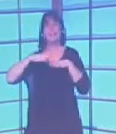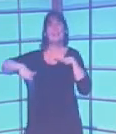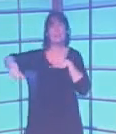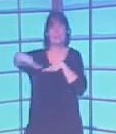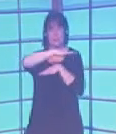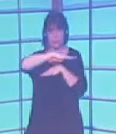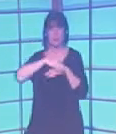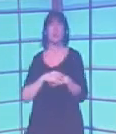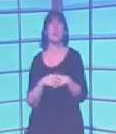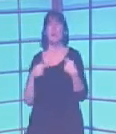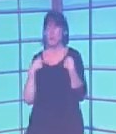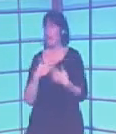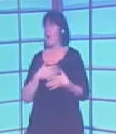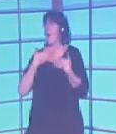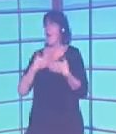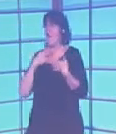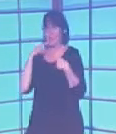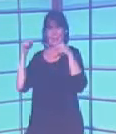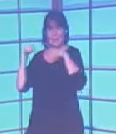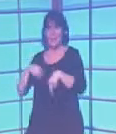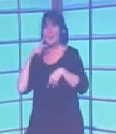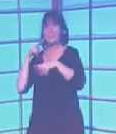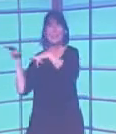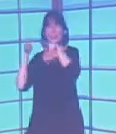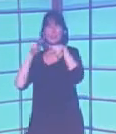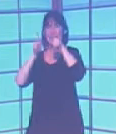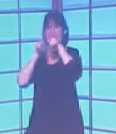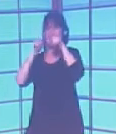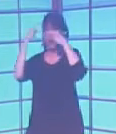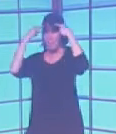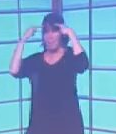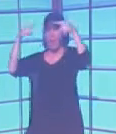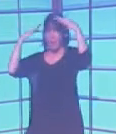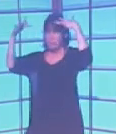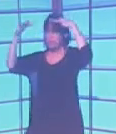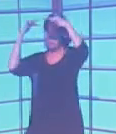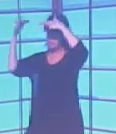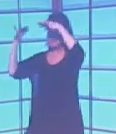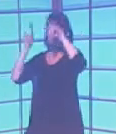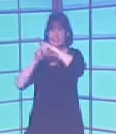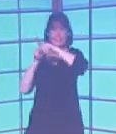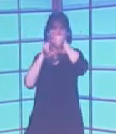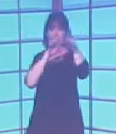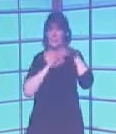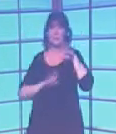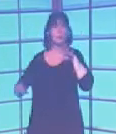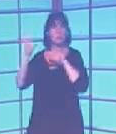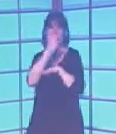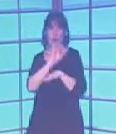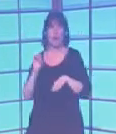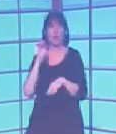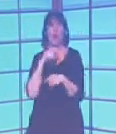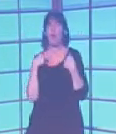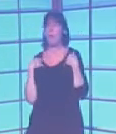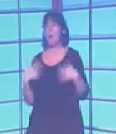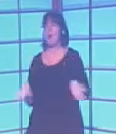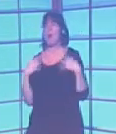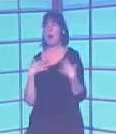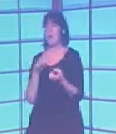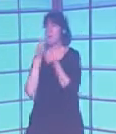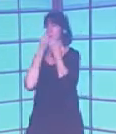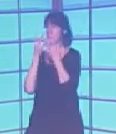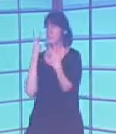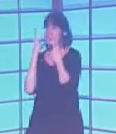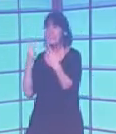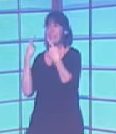so many like-minded supporter groups and partner organisations in the room from across Europe. It's been fantastic to hear and see all the great work